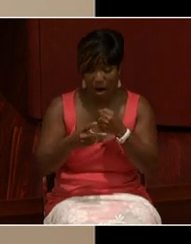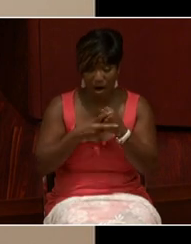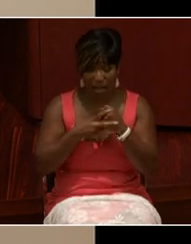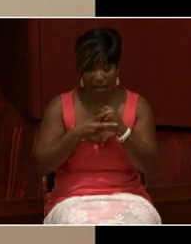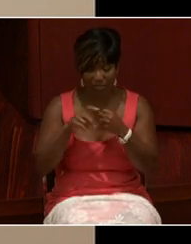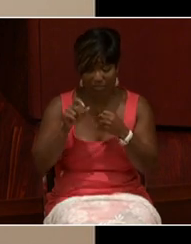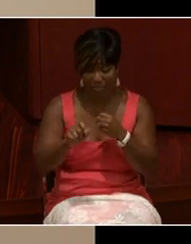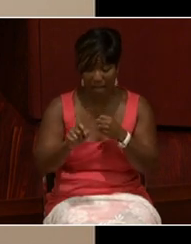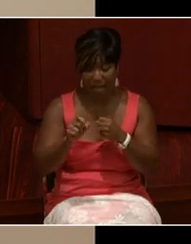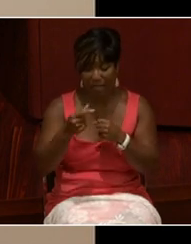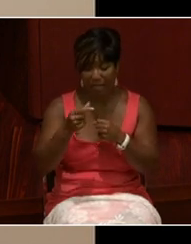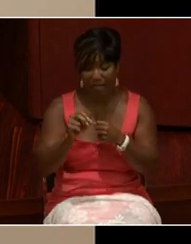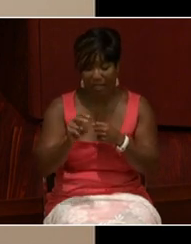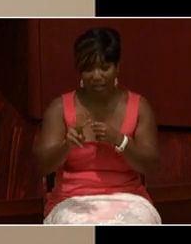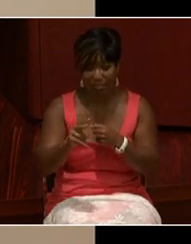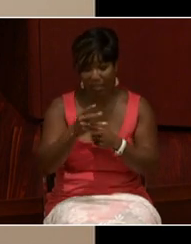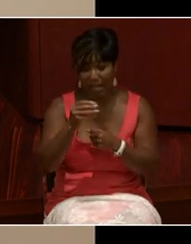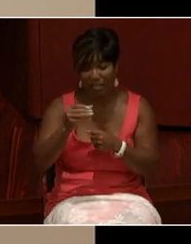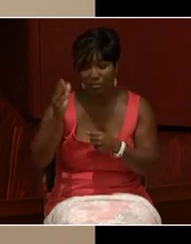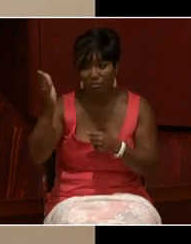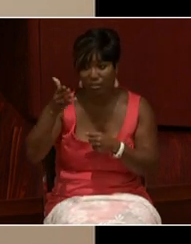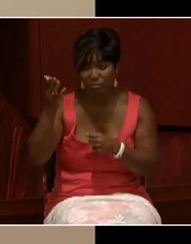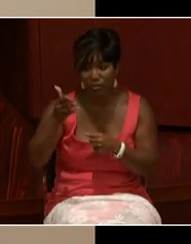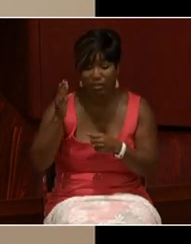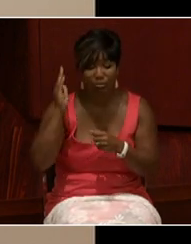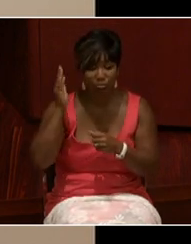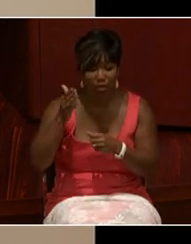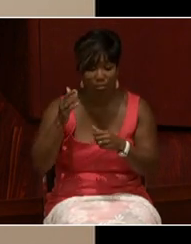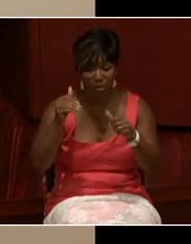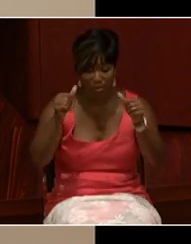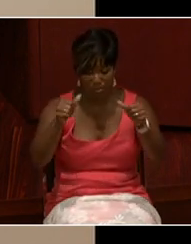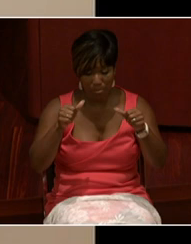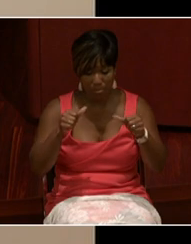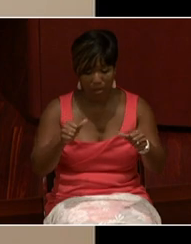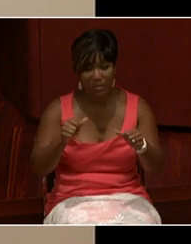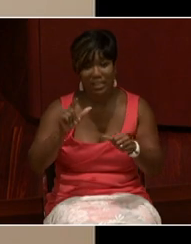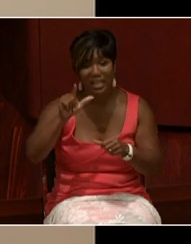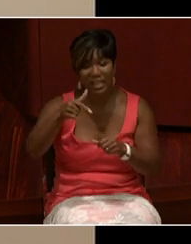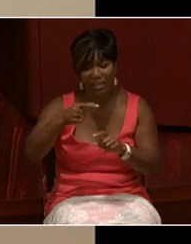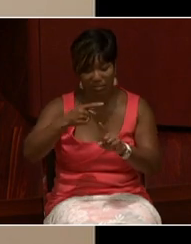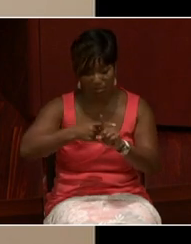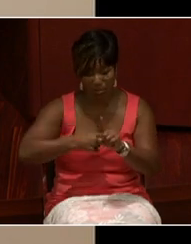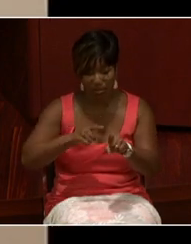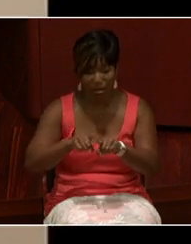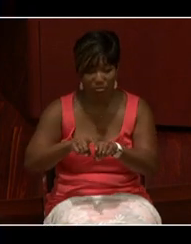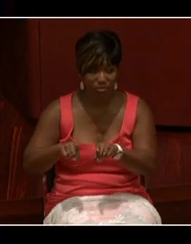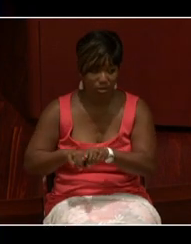archives.gov, and the presentation, if you'd like, should be posted on archives.gov later in the month as well.